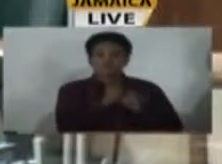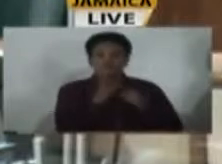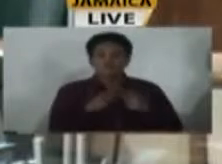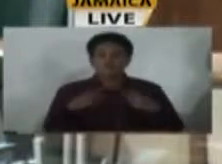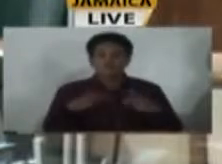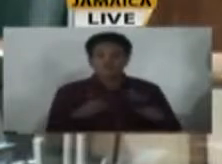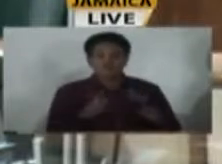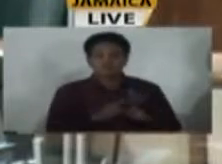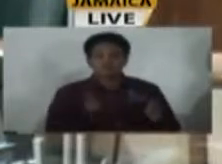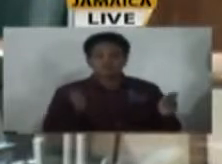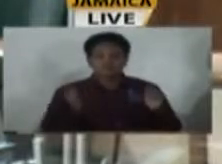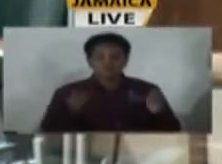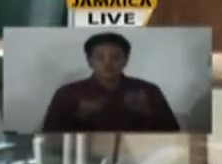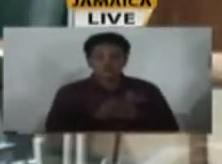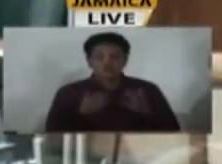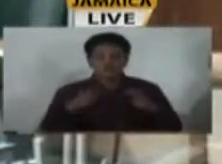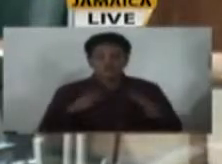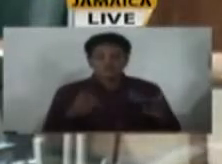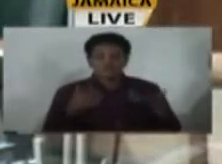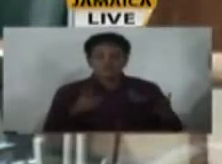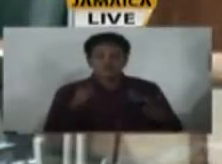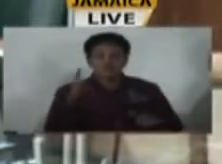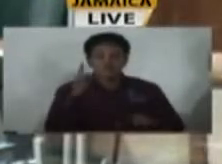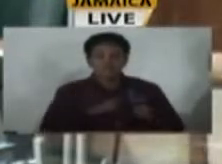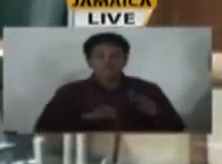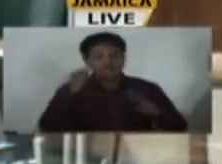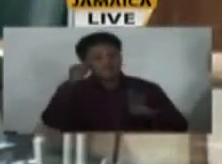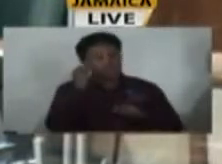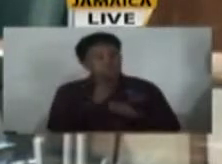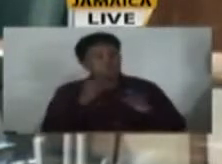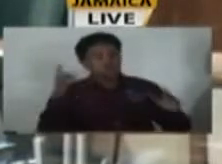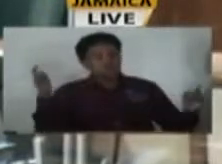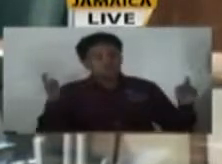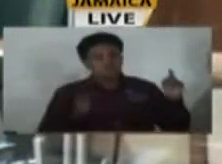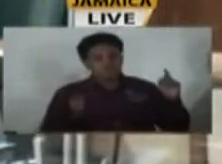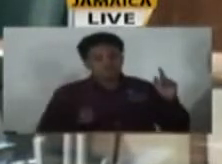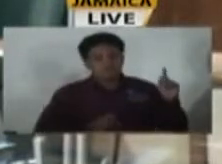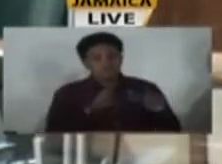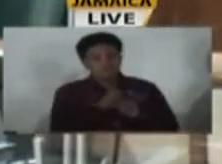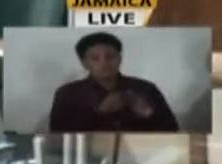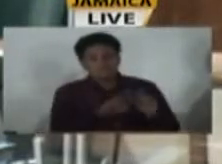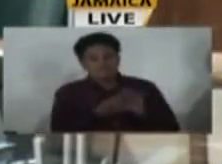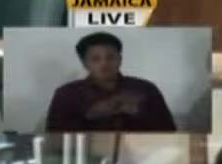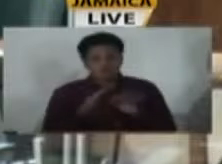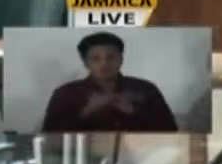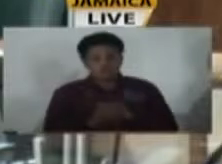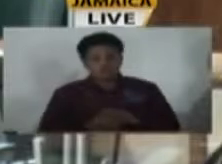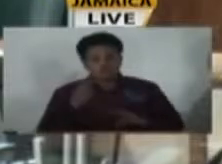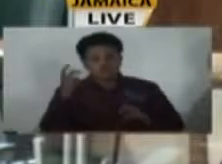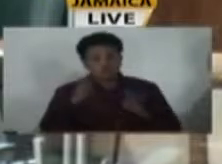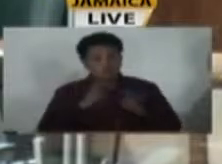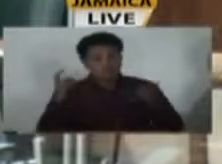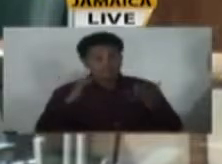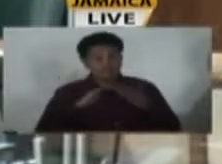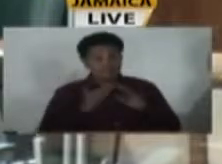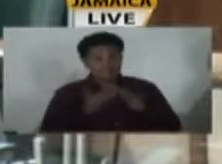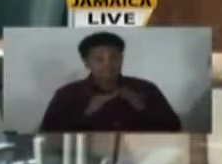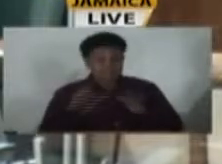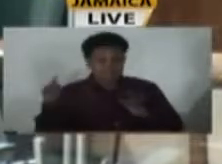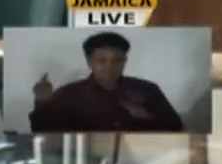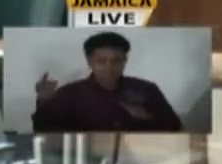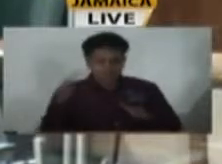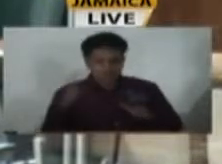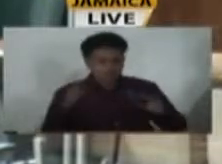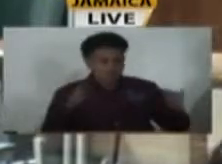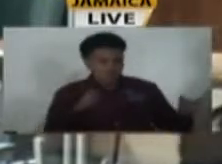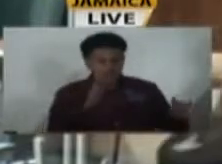and usher in new investment too. You cannot imagine the transformative impact of connecting Jamaica's 2 major cities